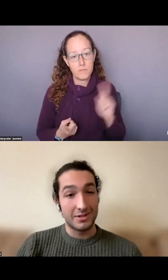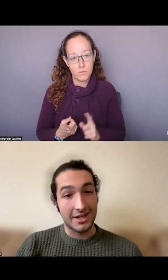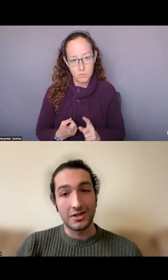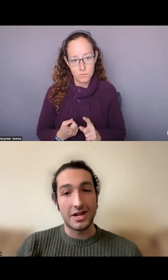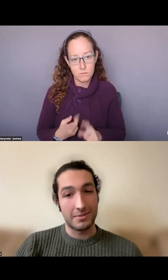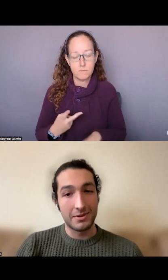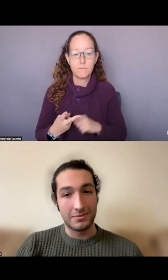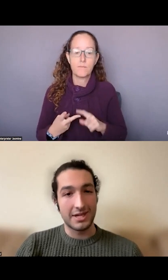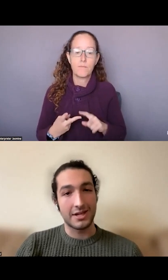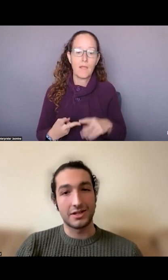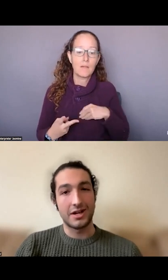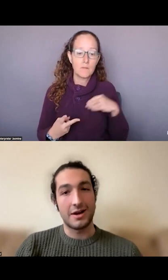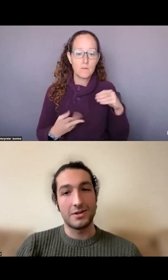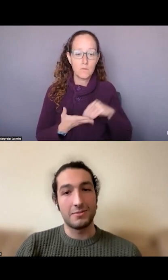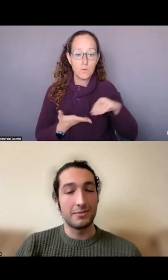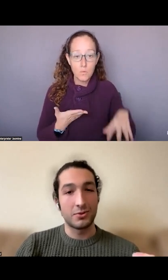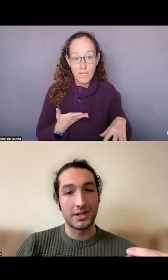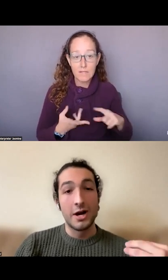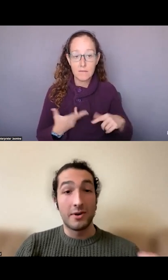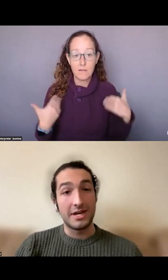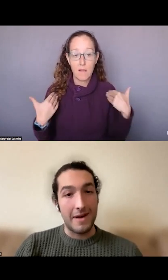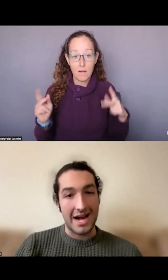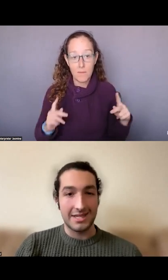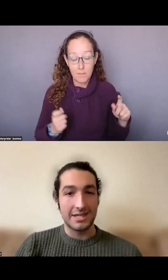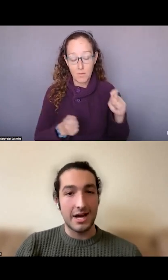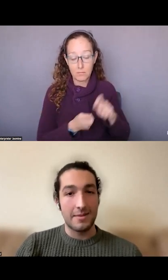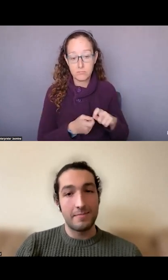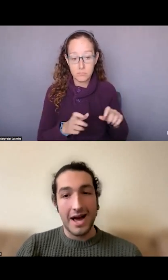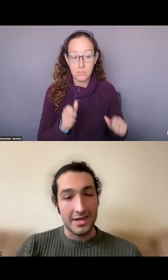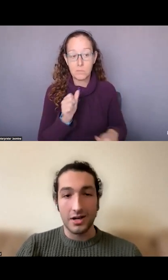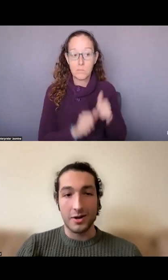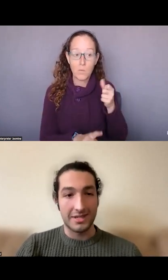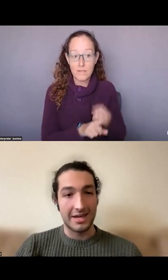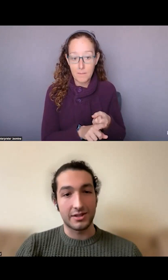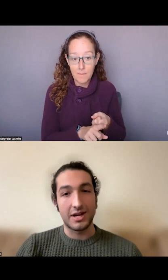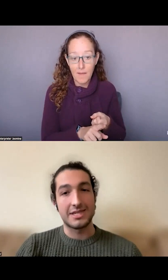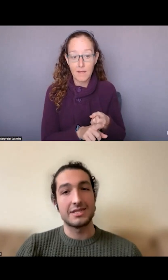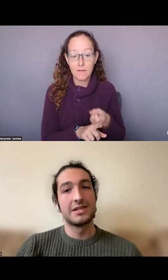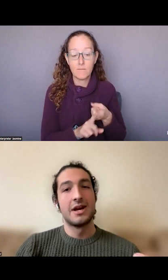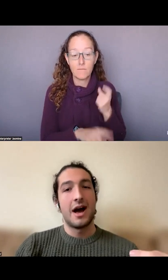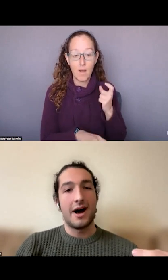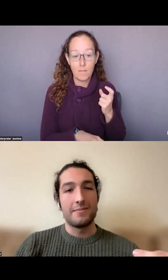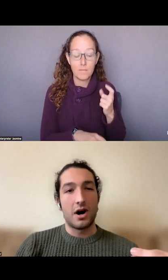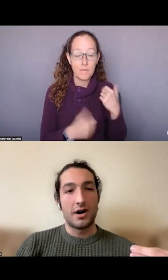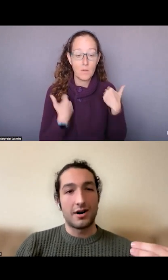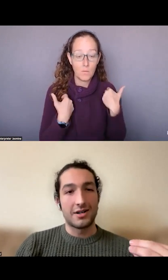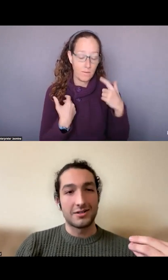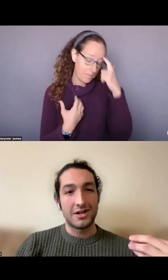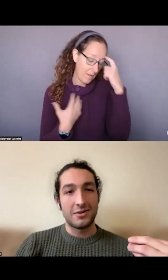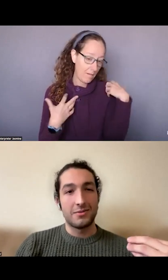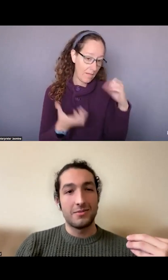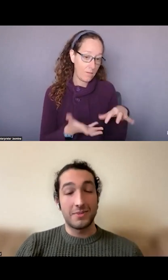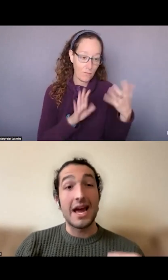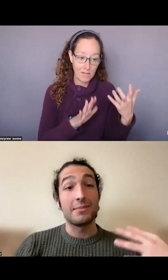students in particular, young people in particular, people who are most impacted by the ongoing mental health crisis,